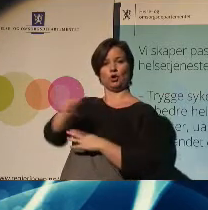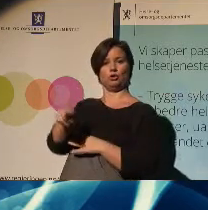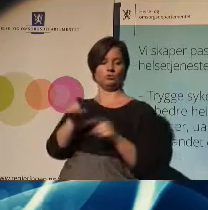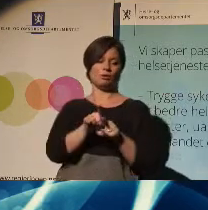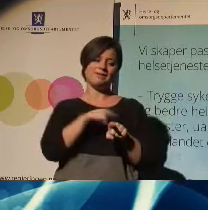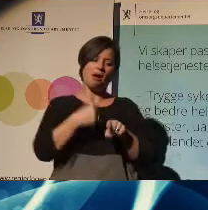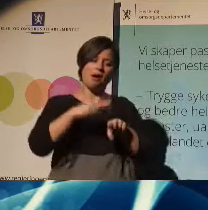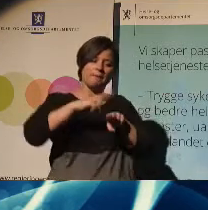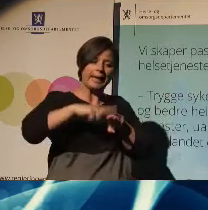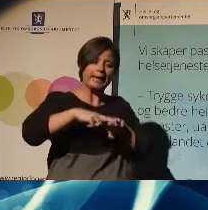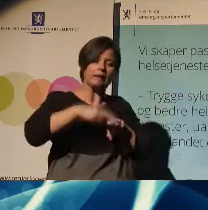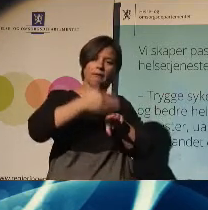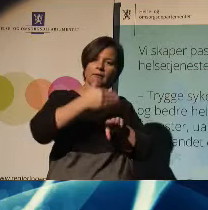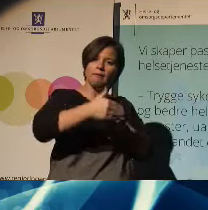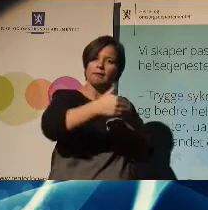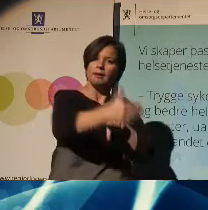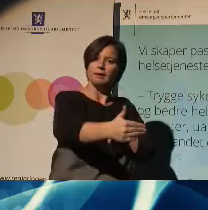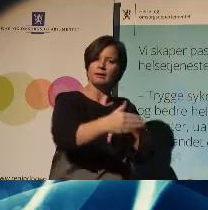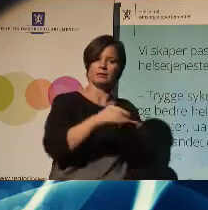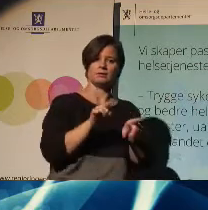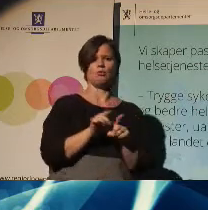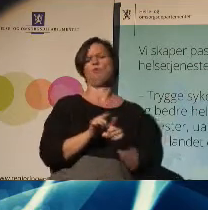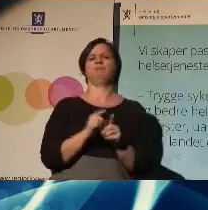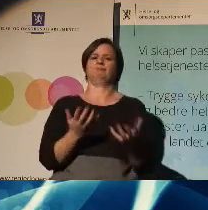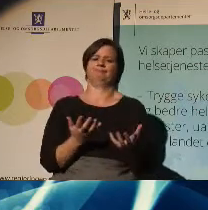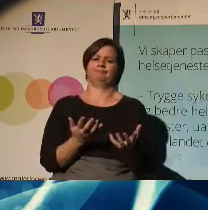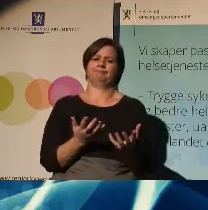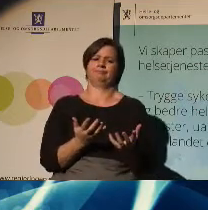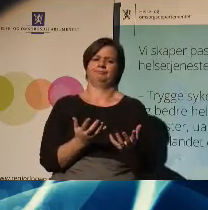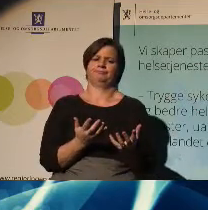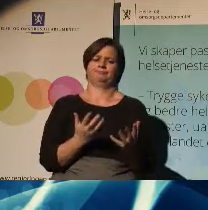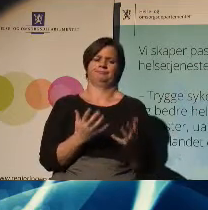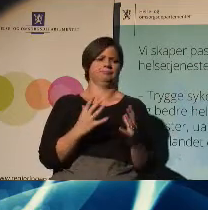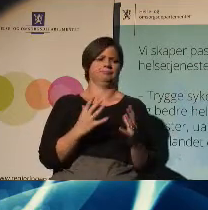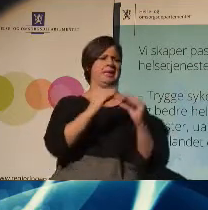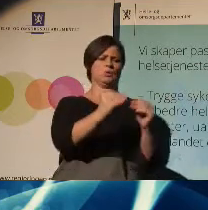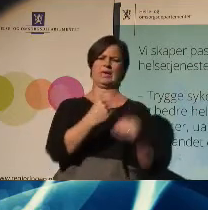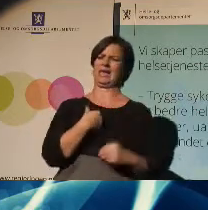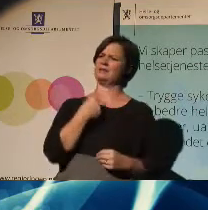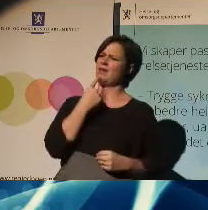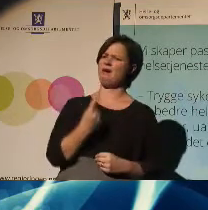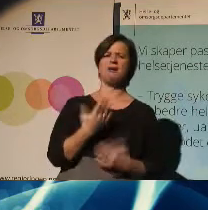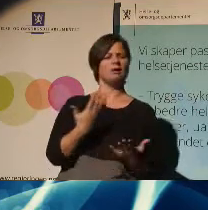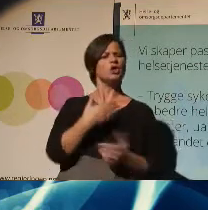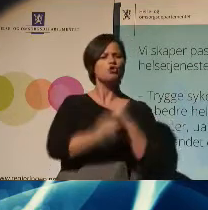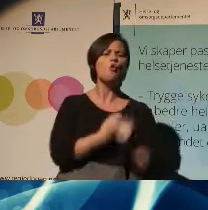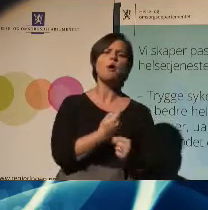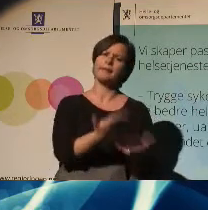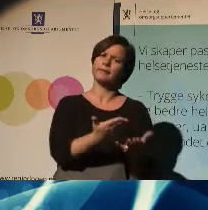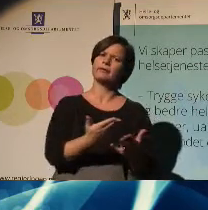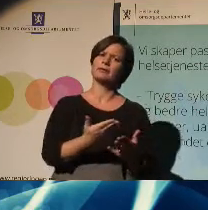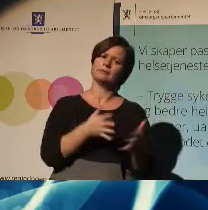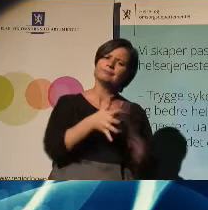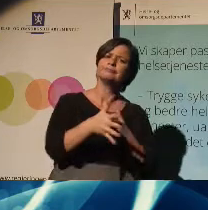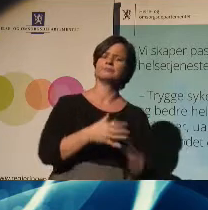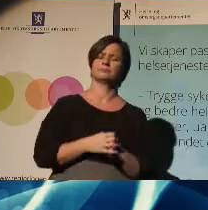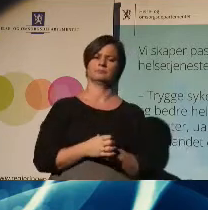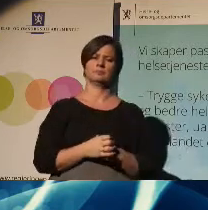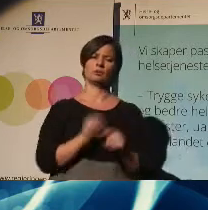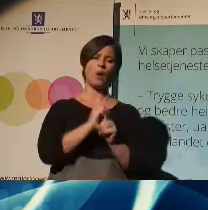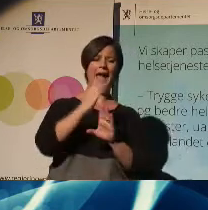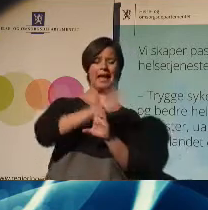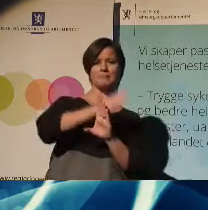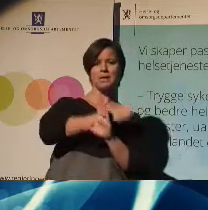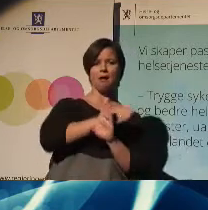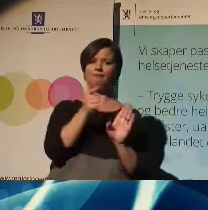us, and he's not improving. And I said, come on, guy, do it. I took an afternoon off to do a